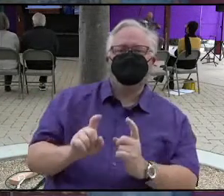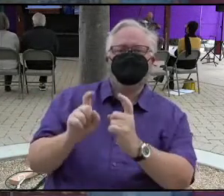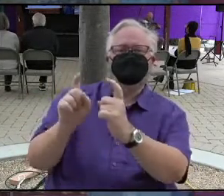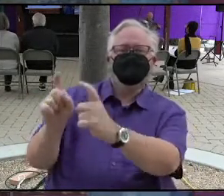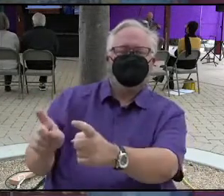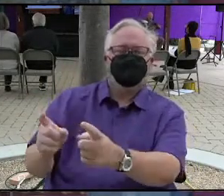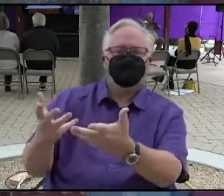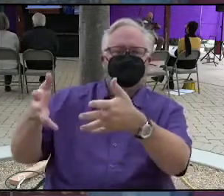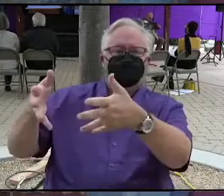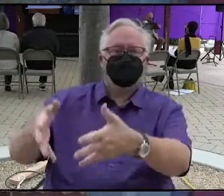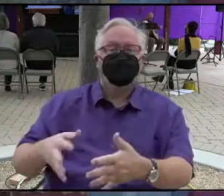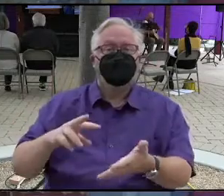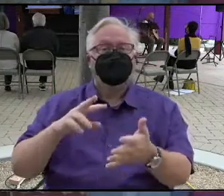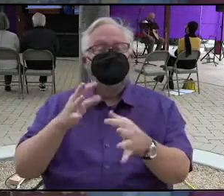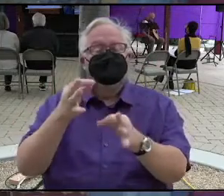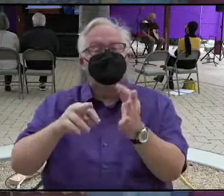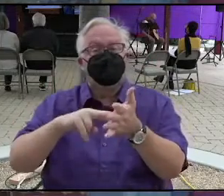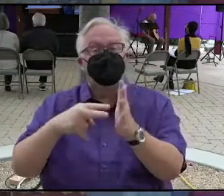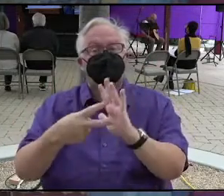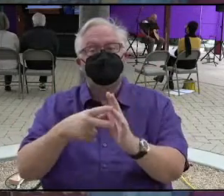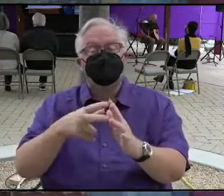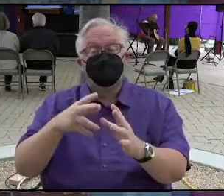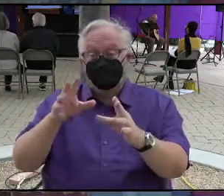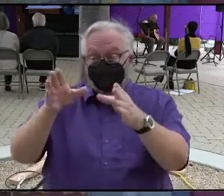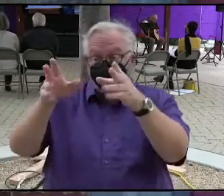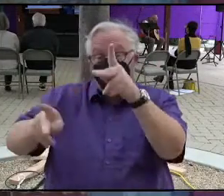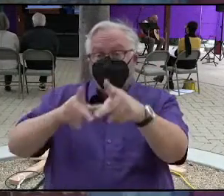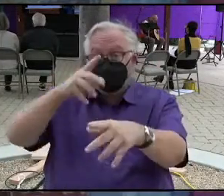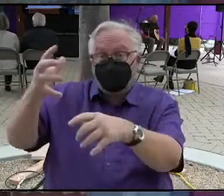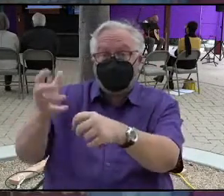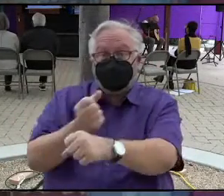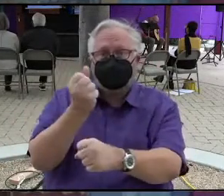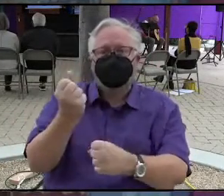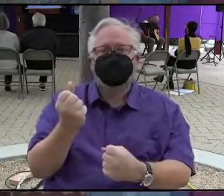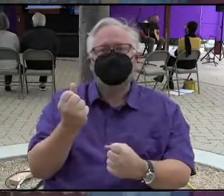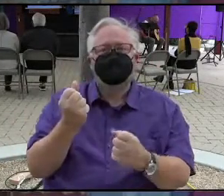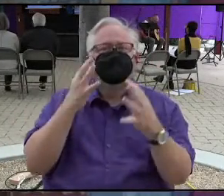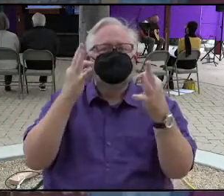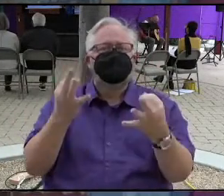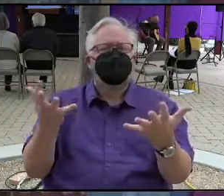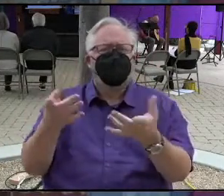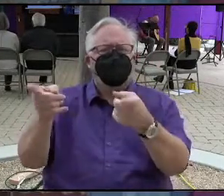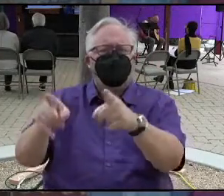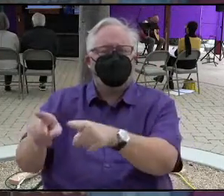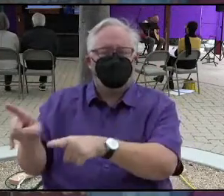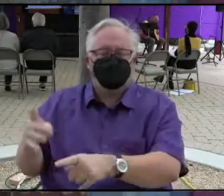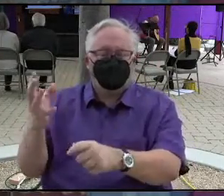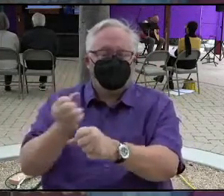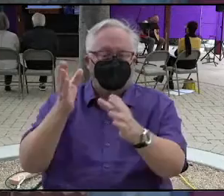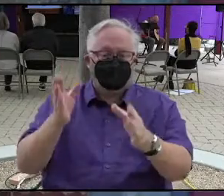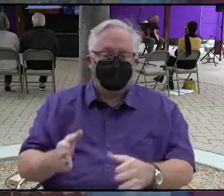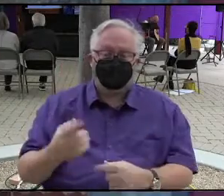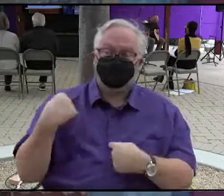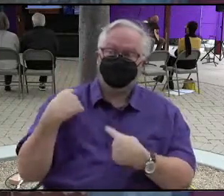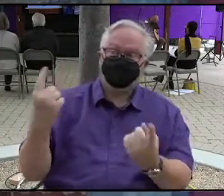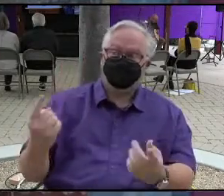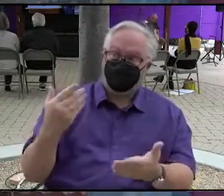get to tell what happened. In America, the winners have nearly always been those we call